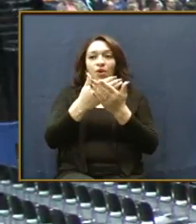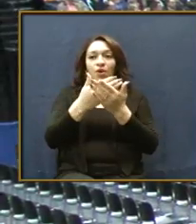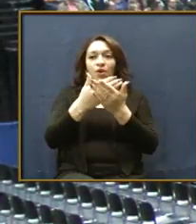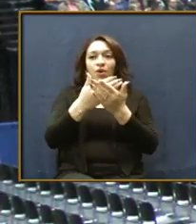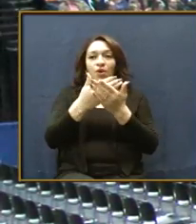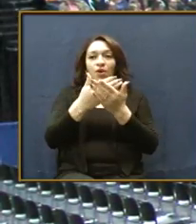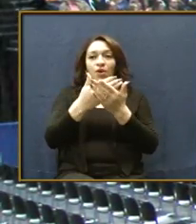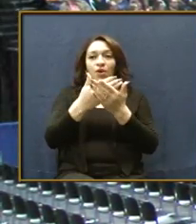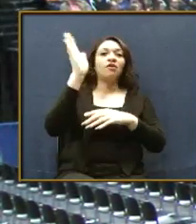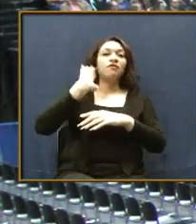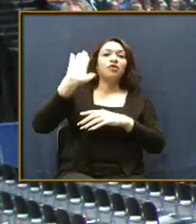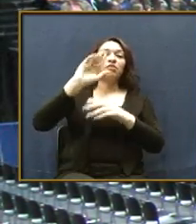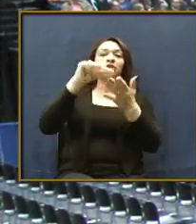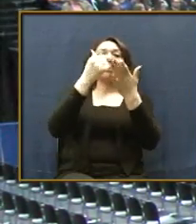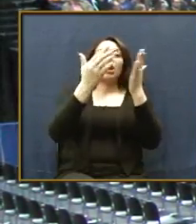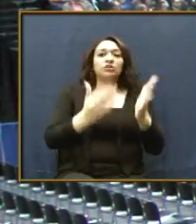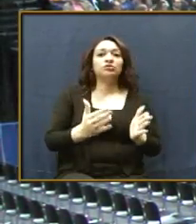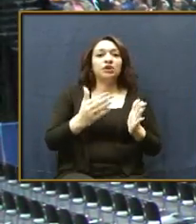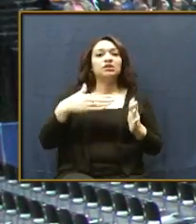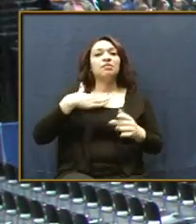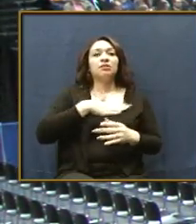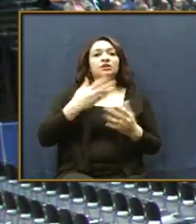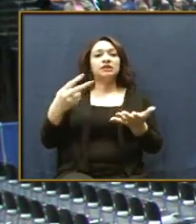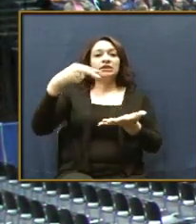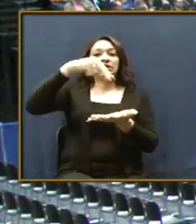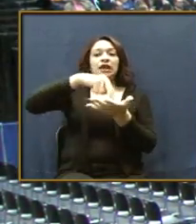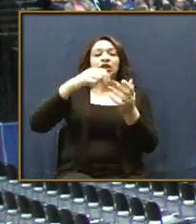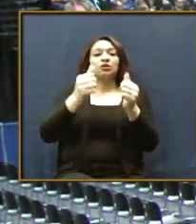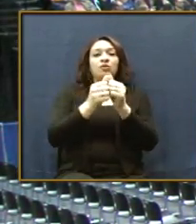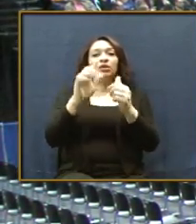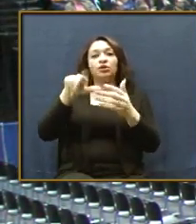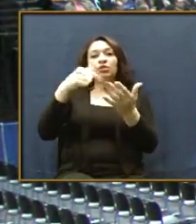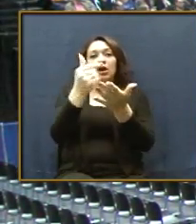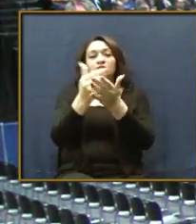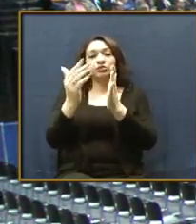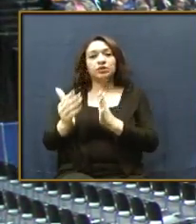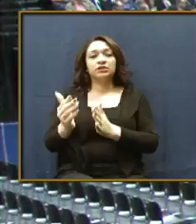the platform, please stand and join our graduates.